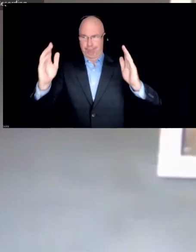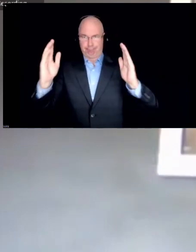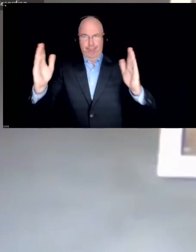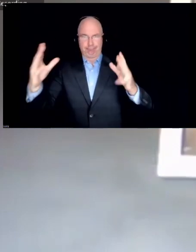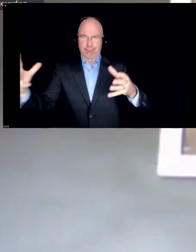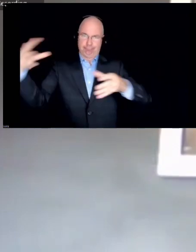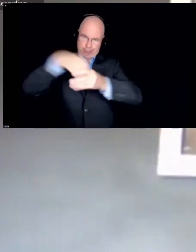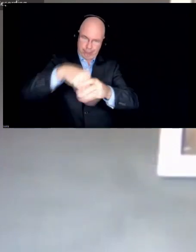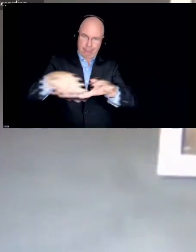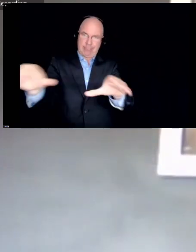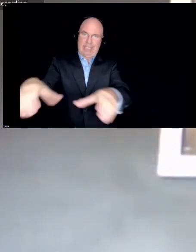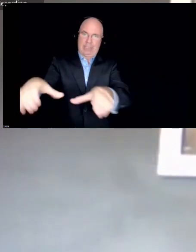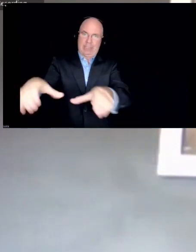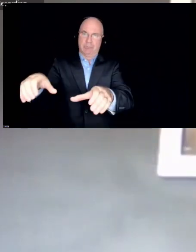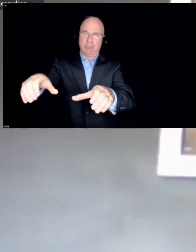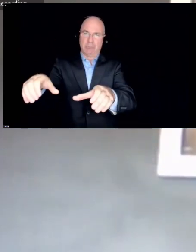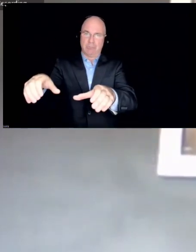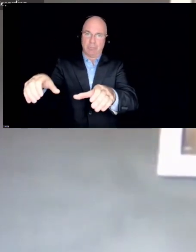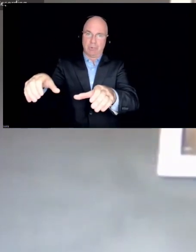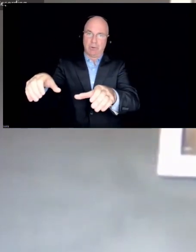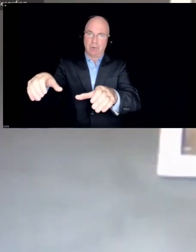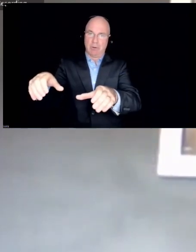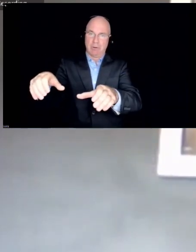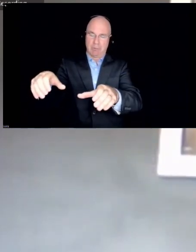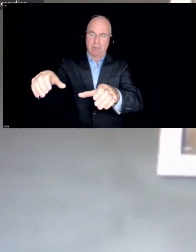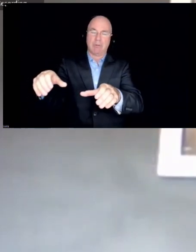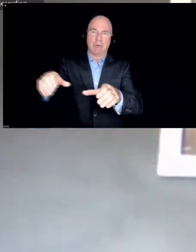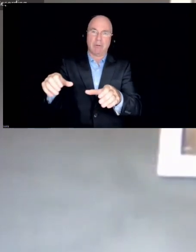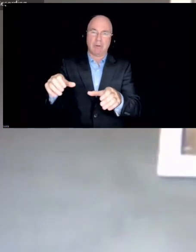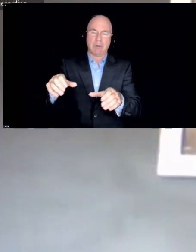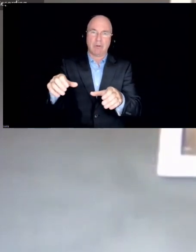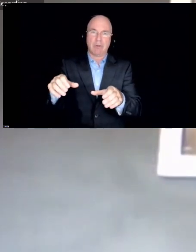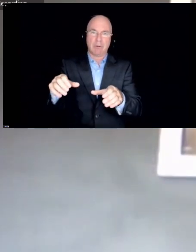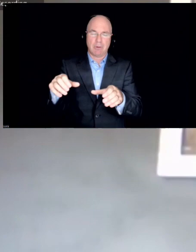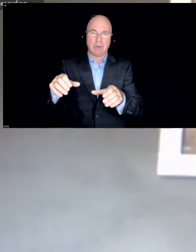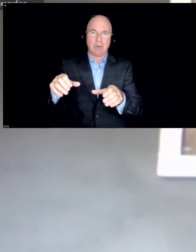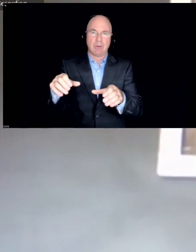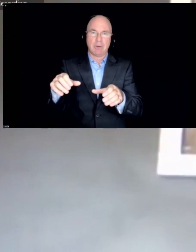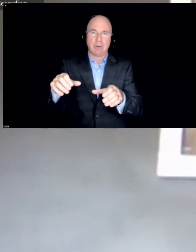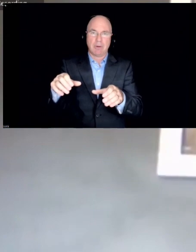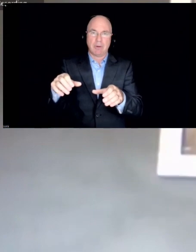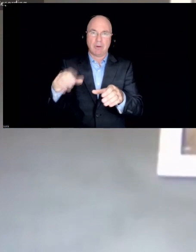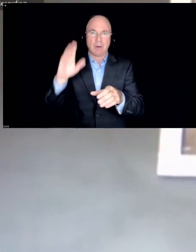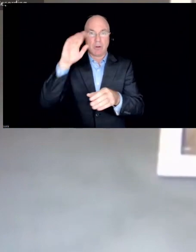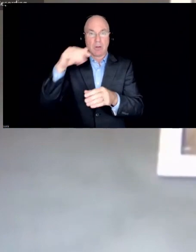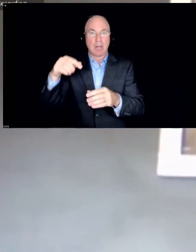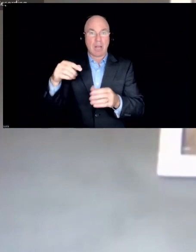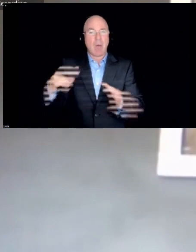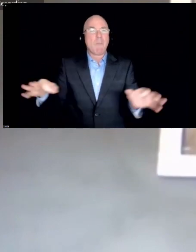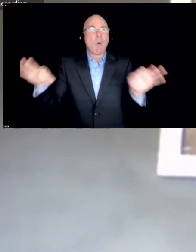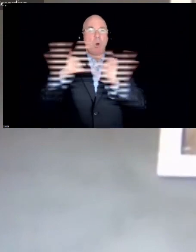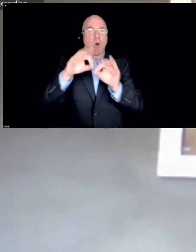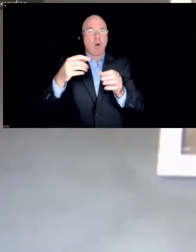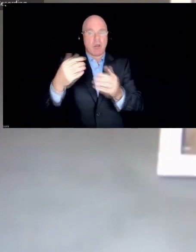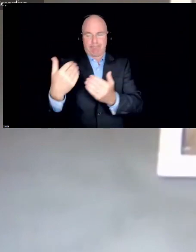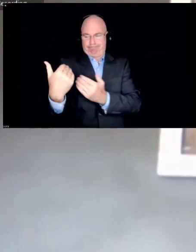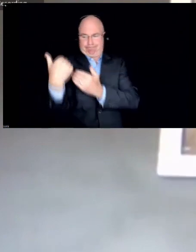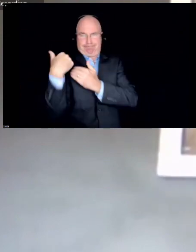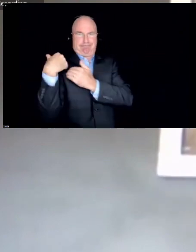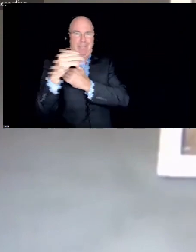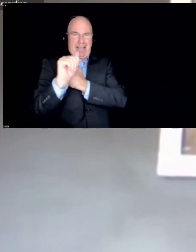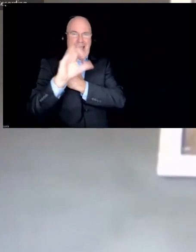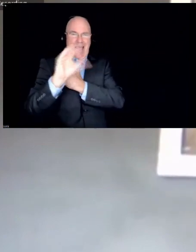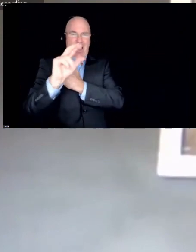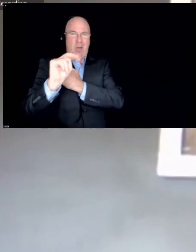our actions. And then we want to ensure, again, that accountability mechanisms and measuring our